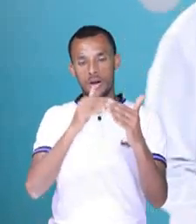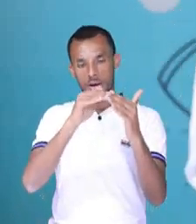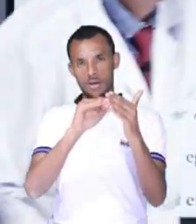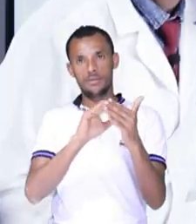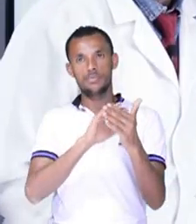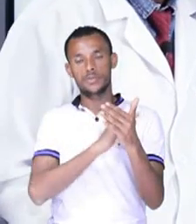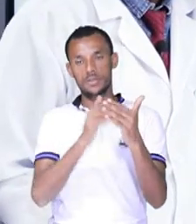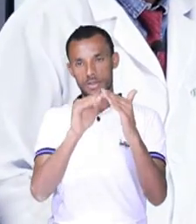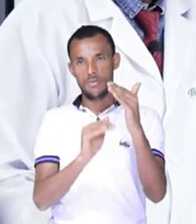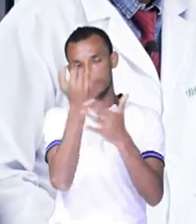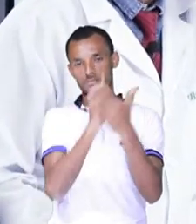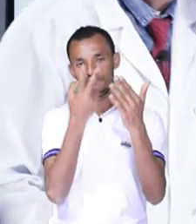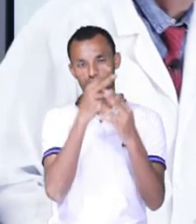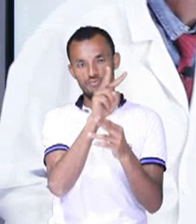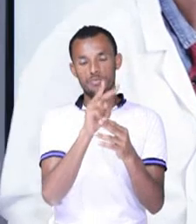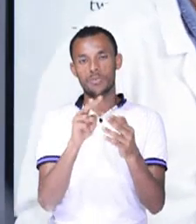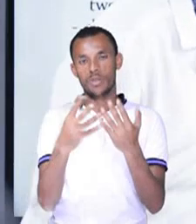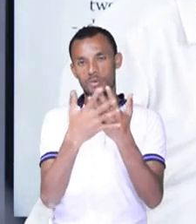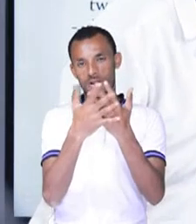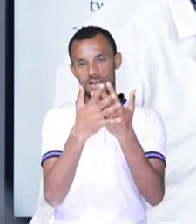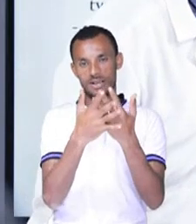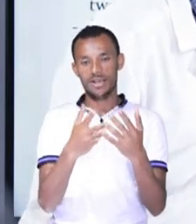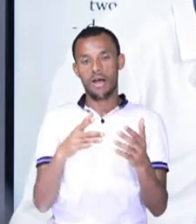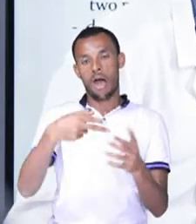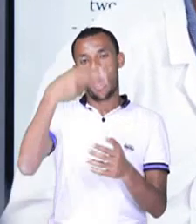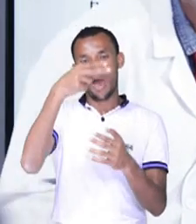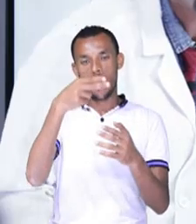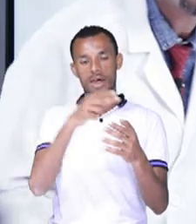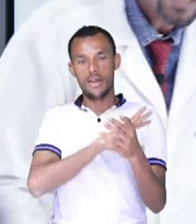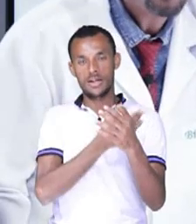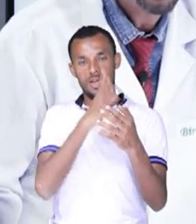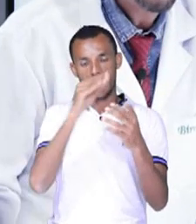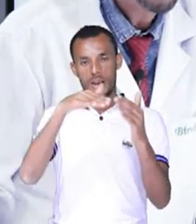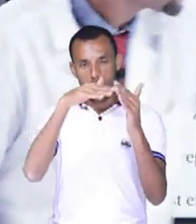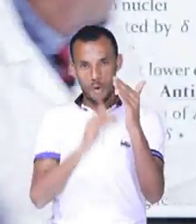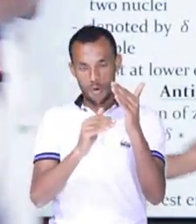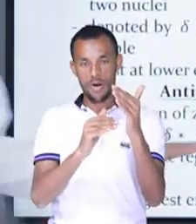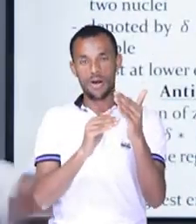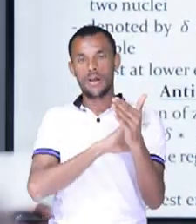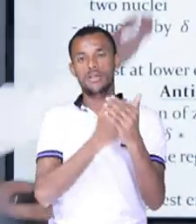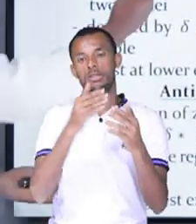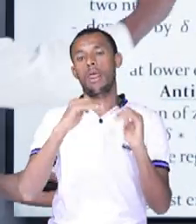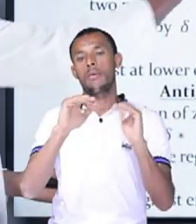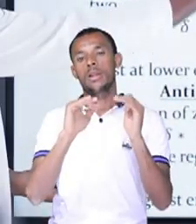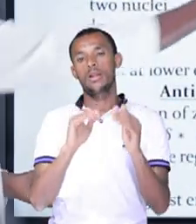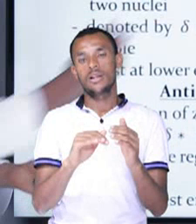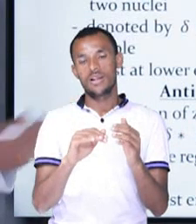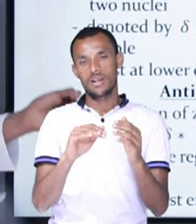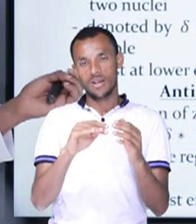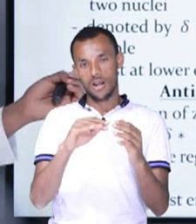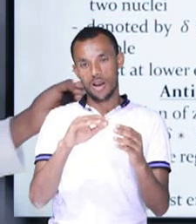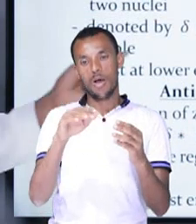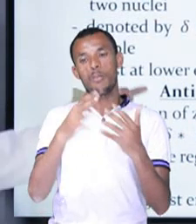Look, this diagram. Bonding exists at higher energy level or at lower energy level? At lower energy level. Therefore, bonding